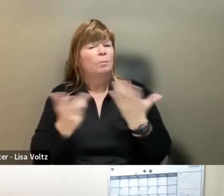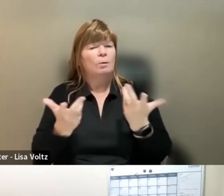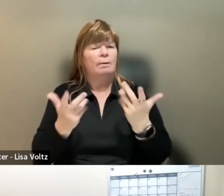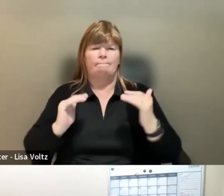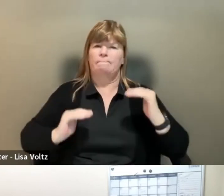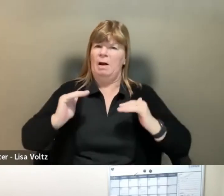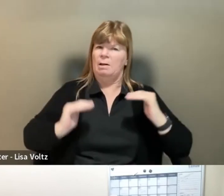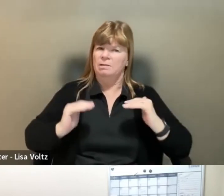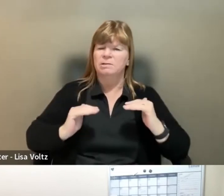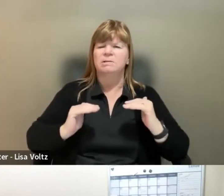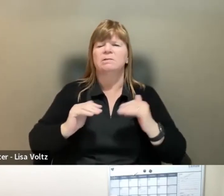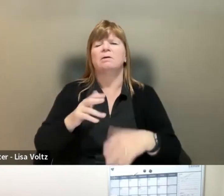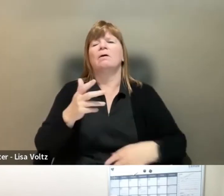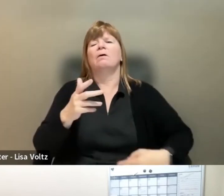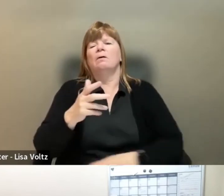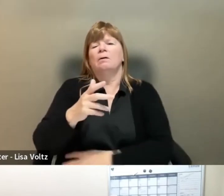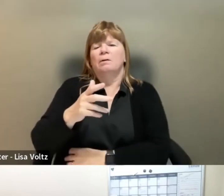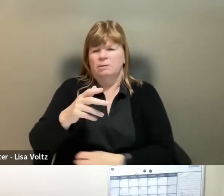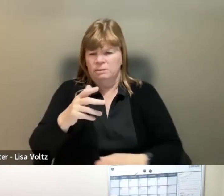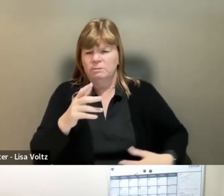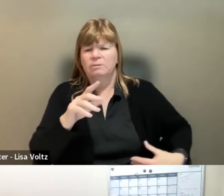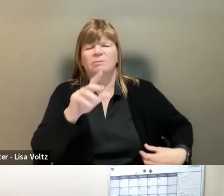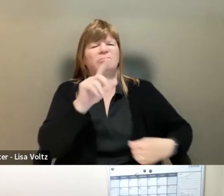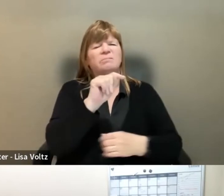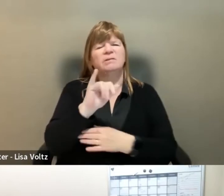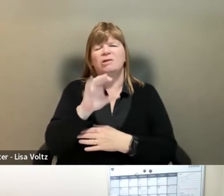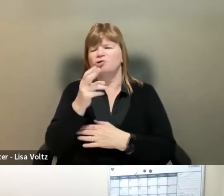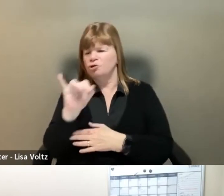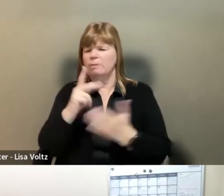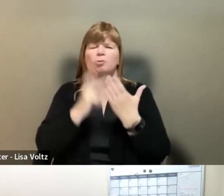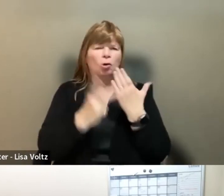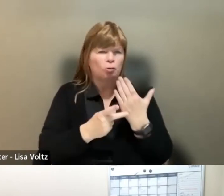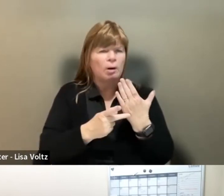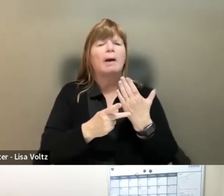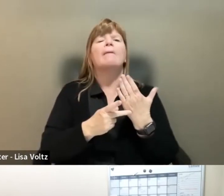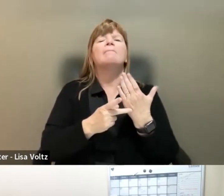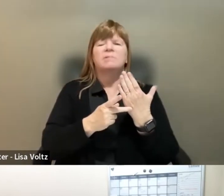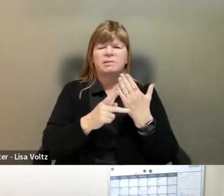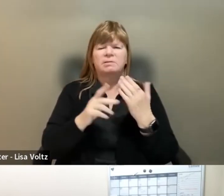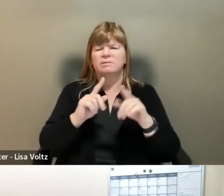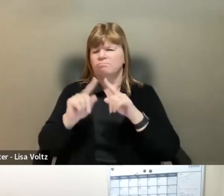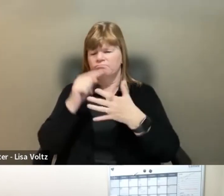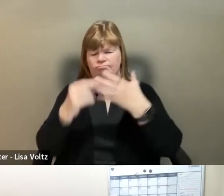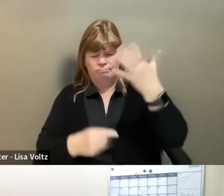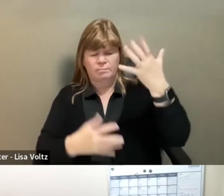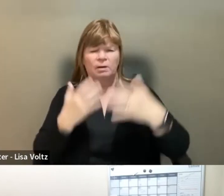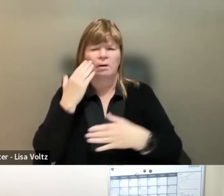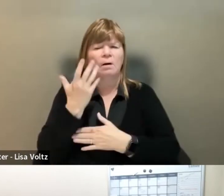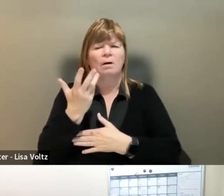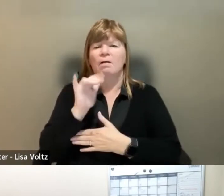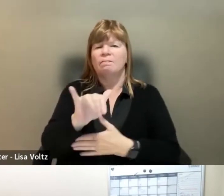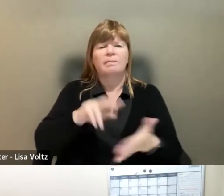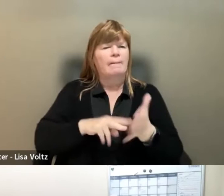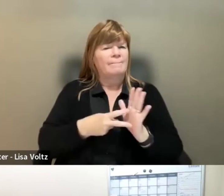balance, an Otago, Tai Chi programs, stepping on, and a capable program. So what does this mean